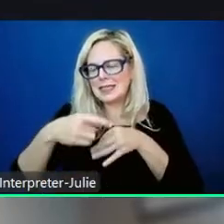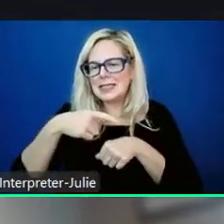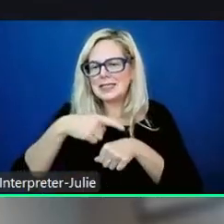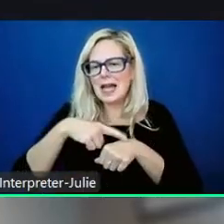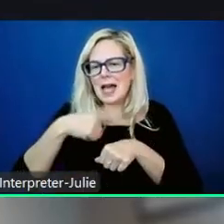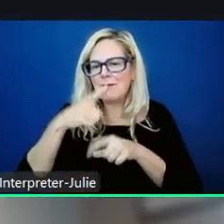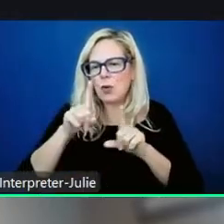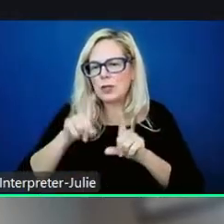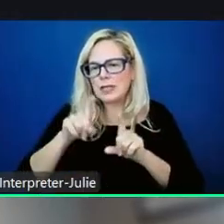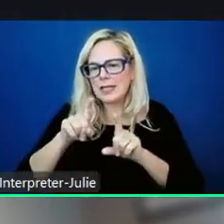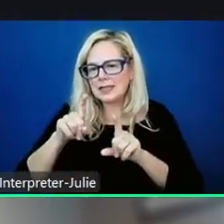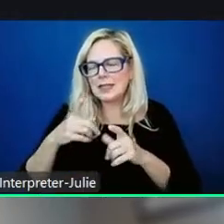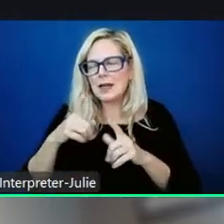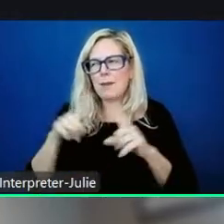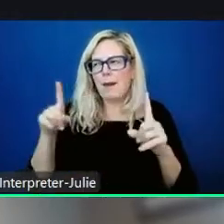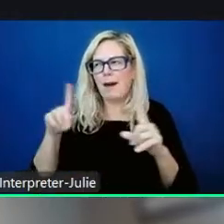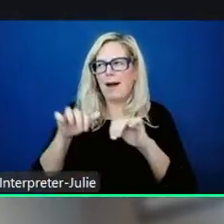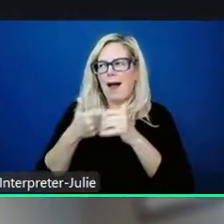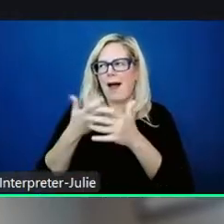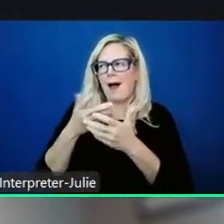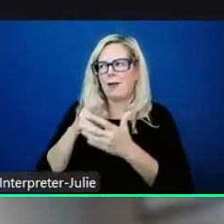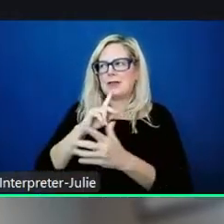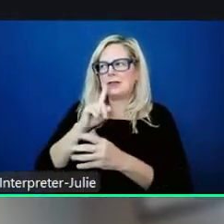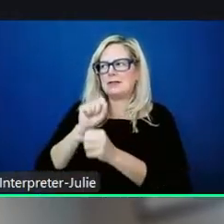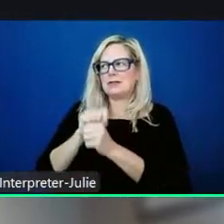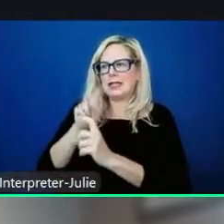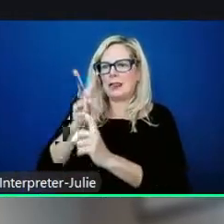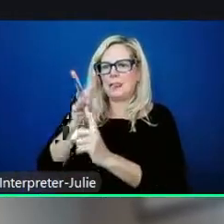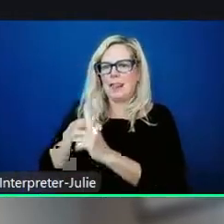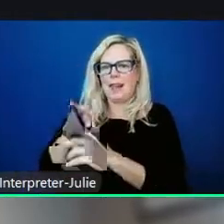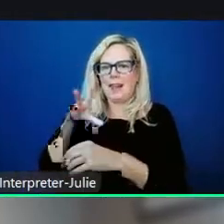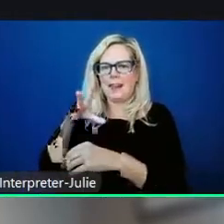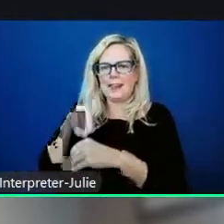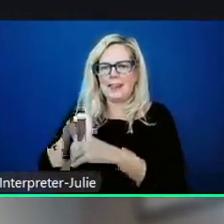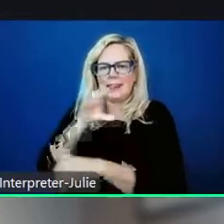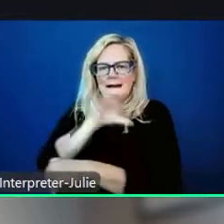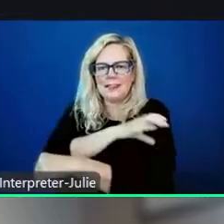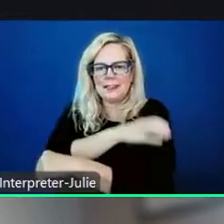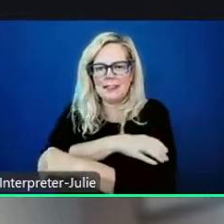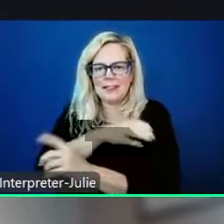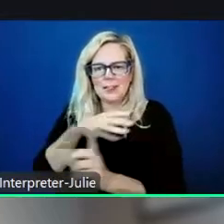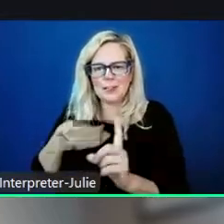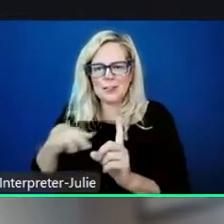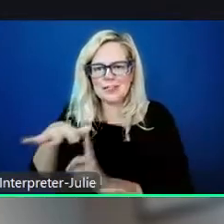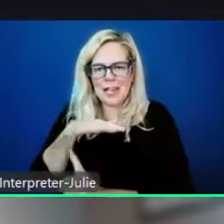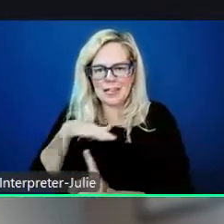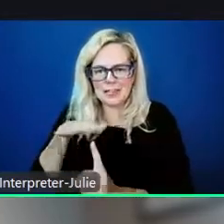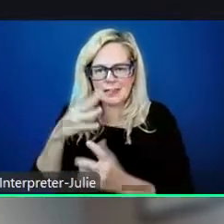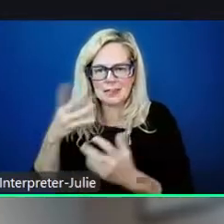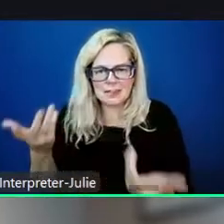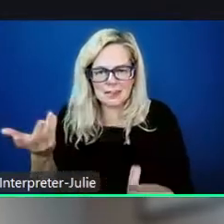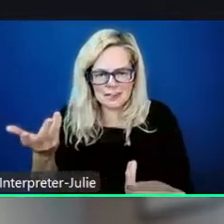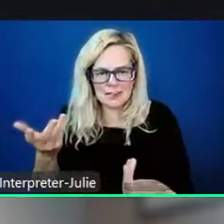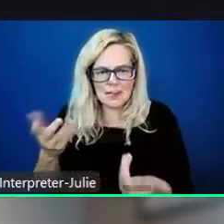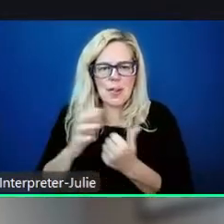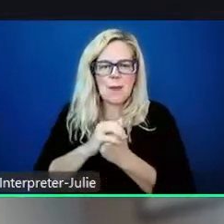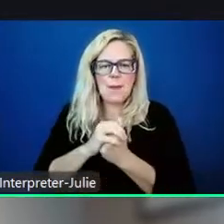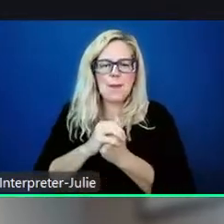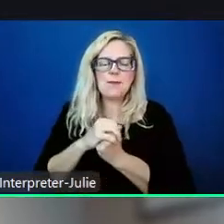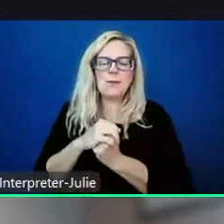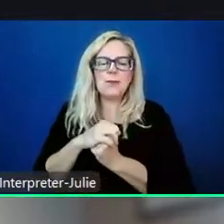intuitive always how this translates into clinical settings, but these are some helpful ways where it can translate with analogous